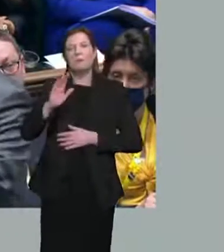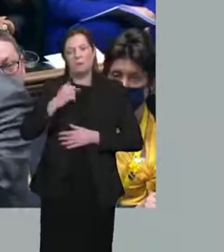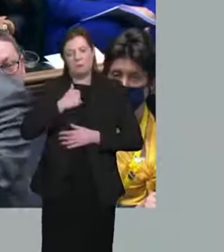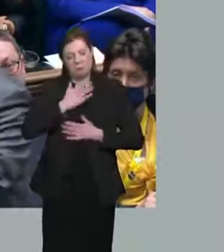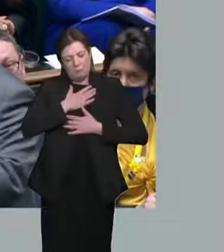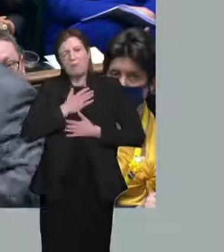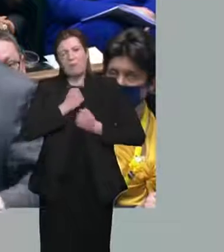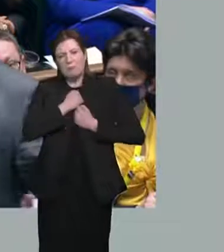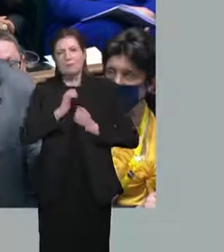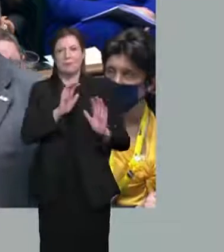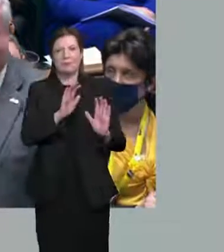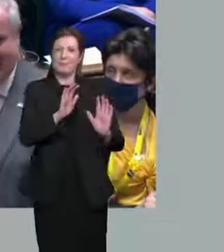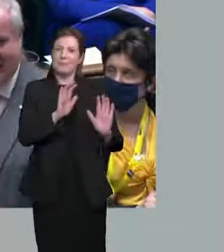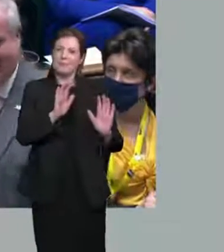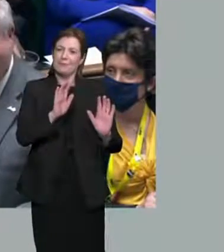for now.